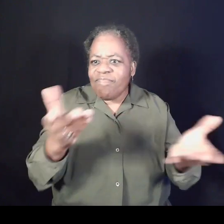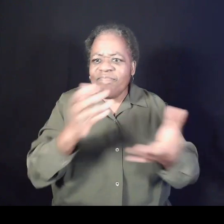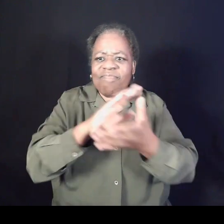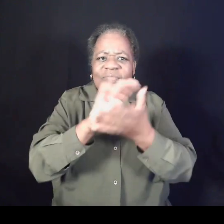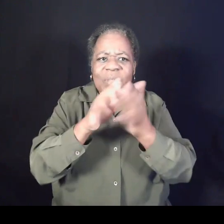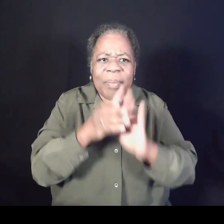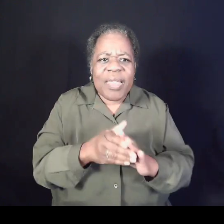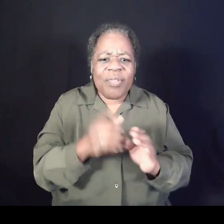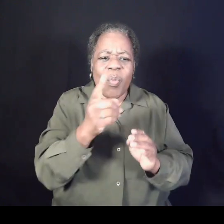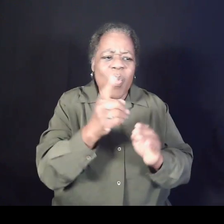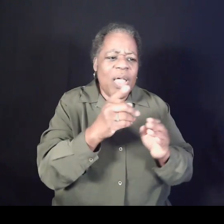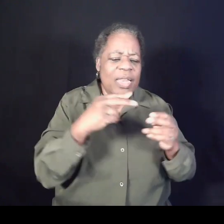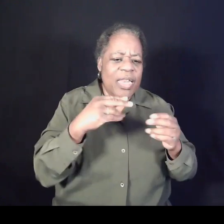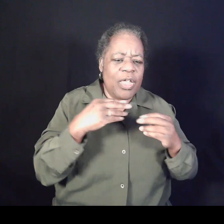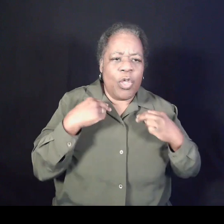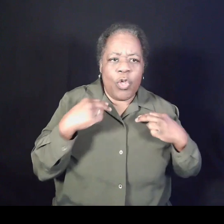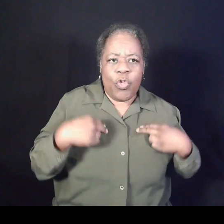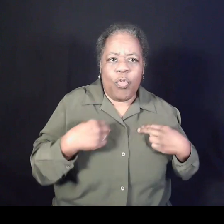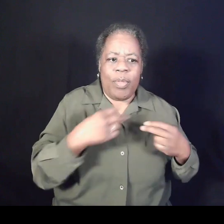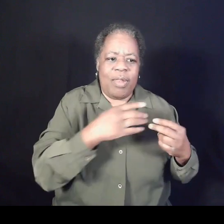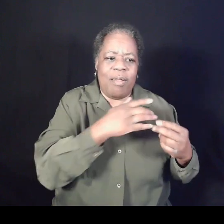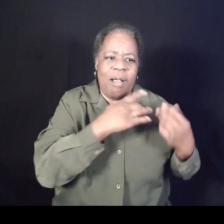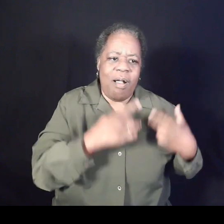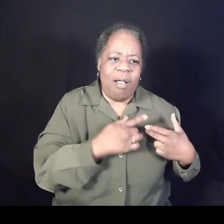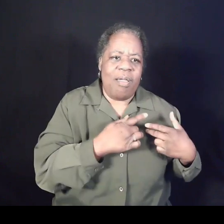human heart at a time.